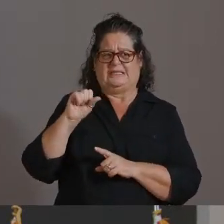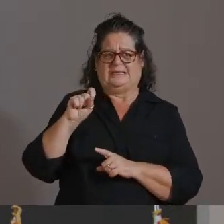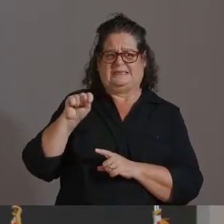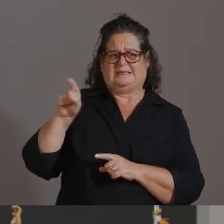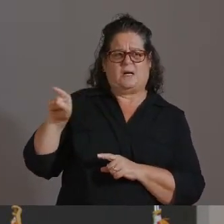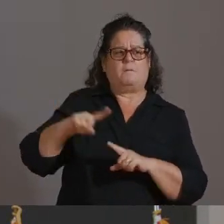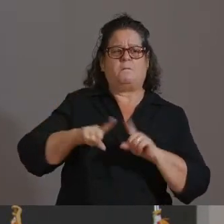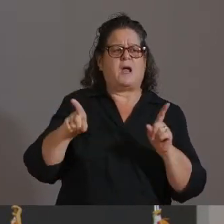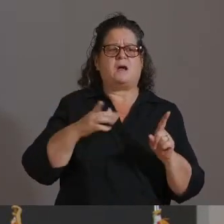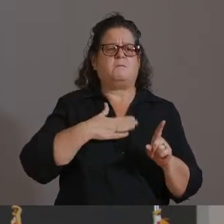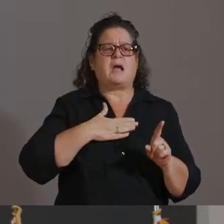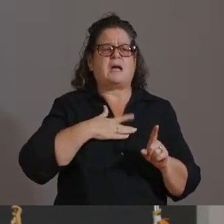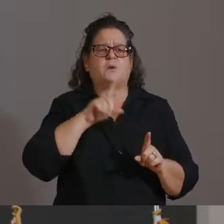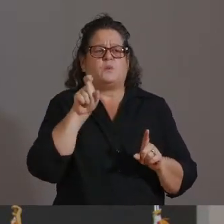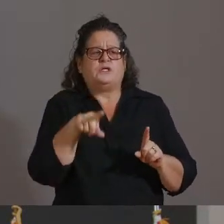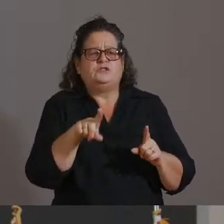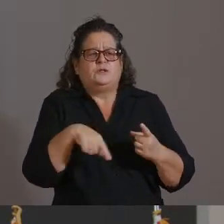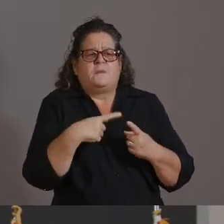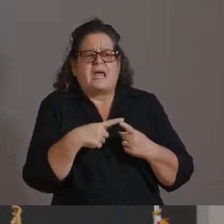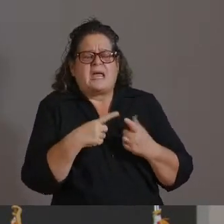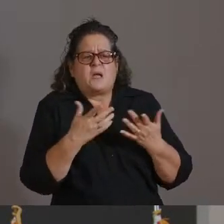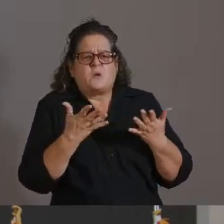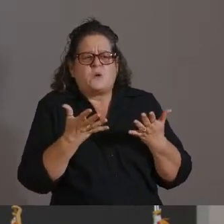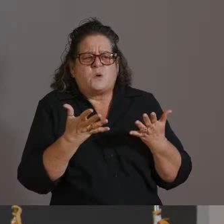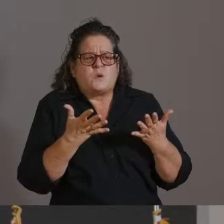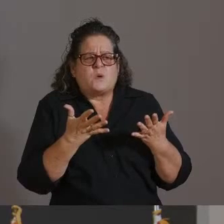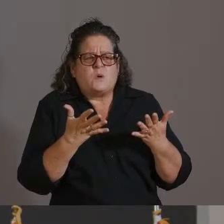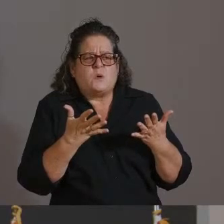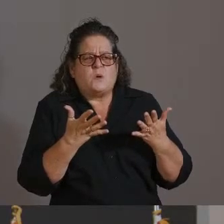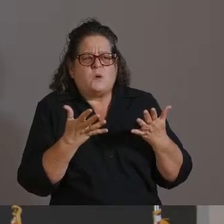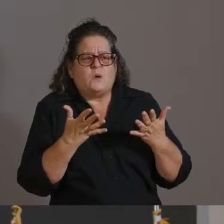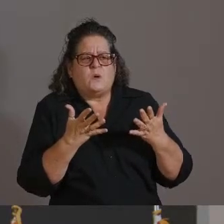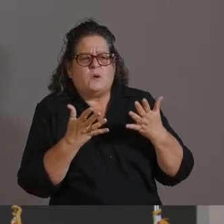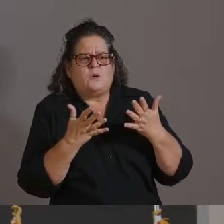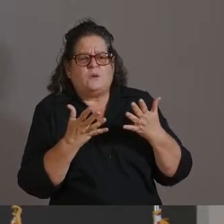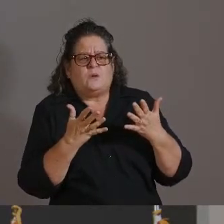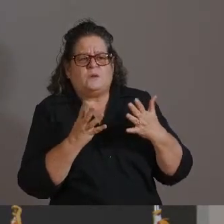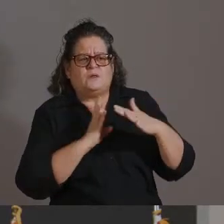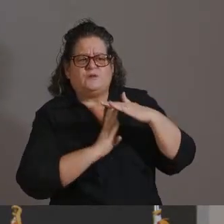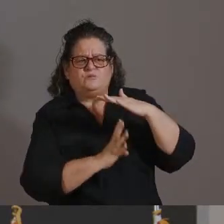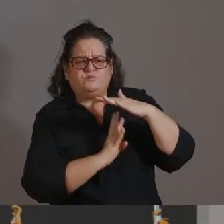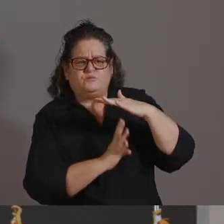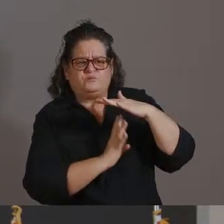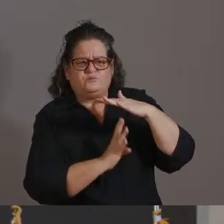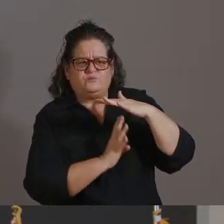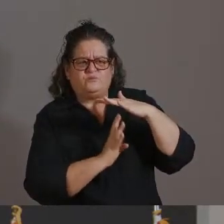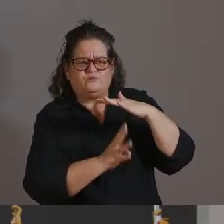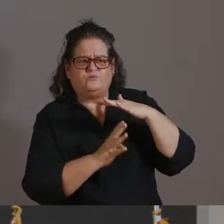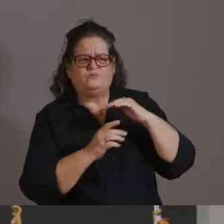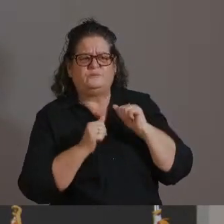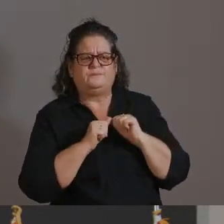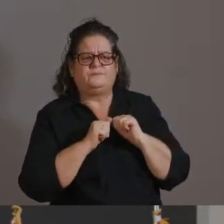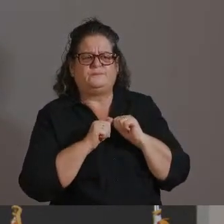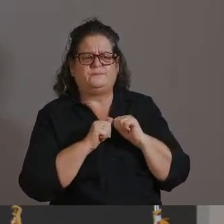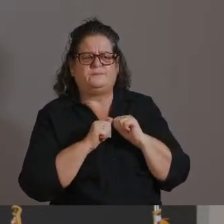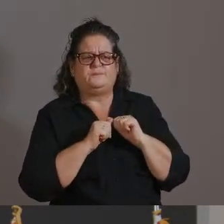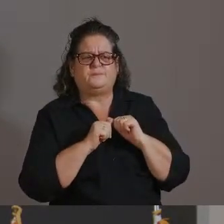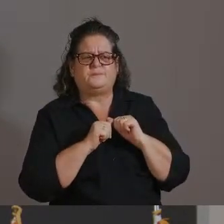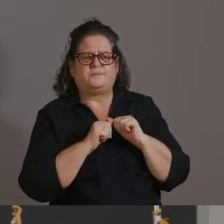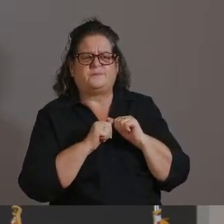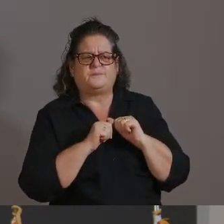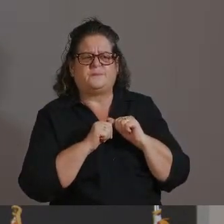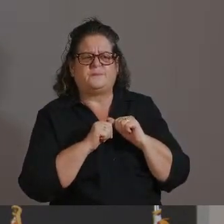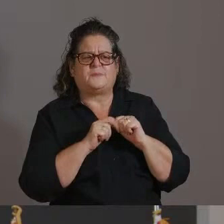is about the undocumented community. I know the goal here is to make these flu shots available for everybody, but I feel like